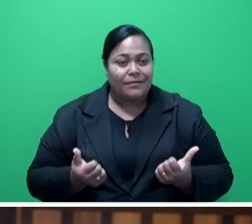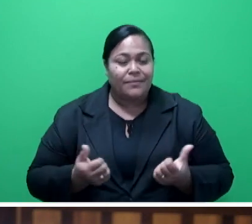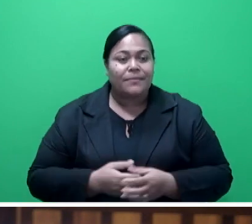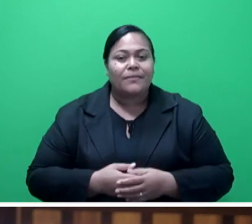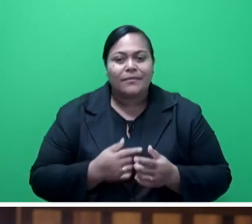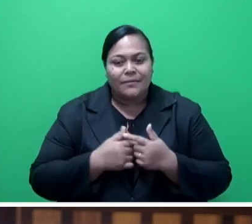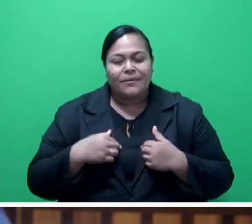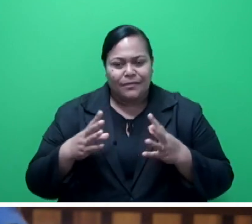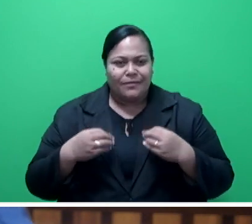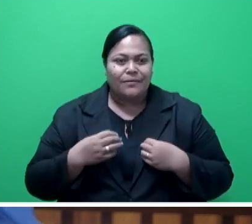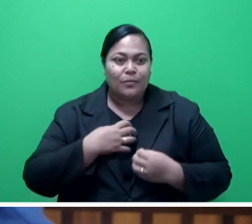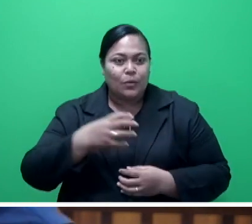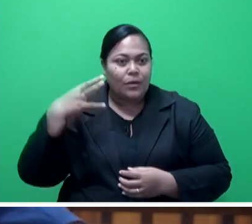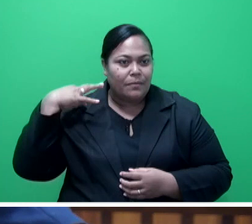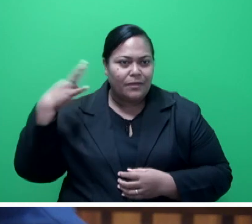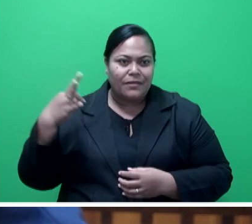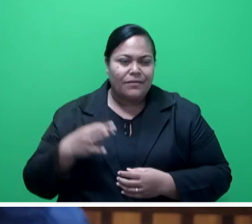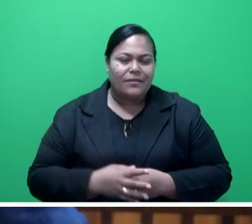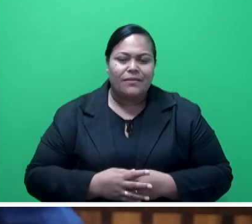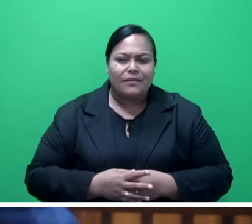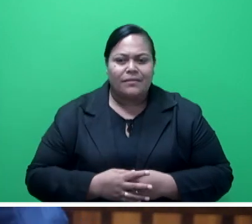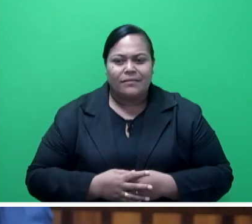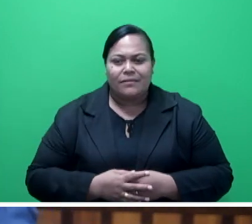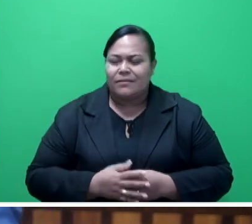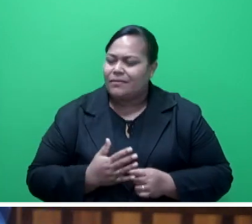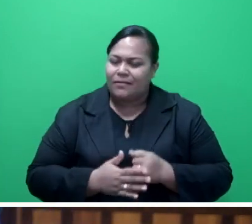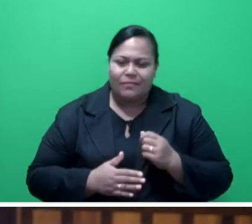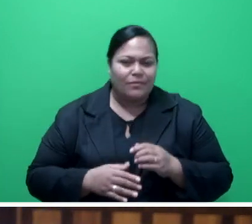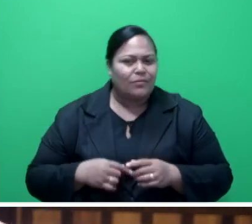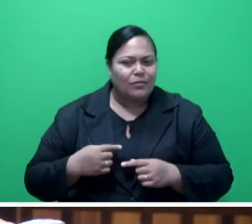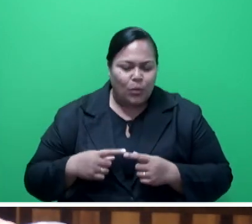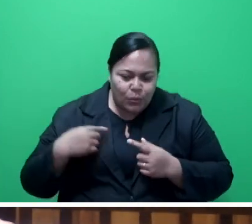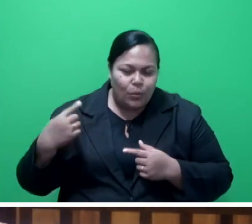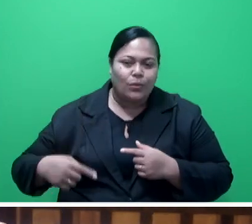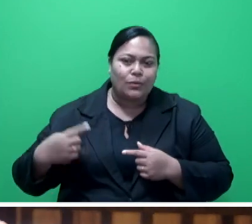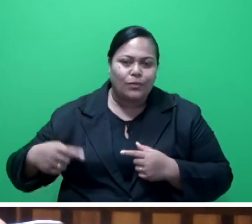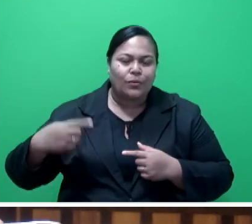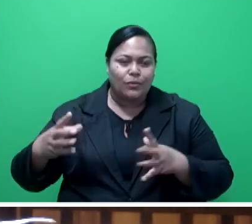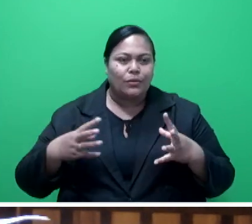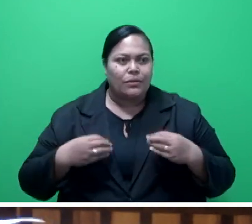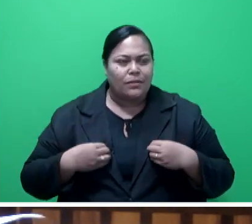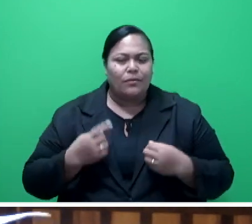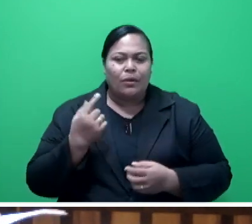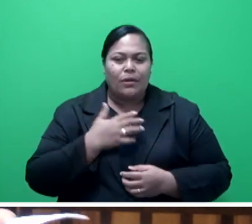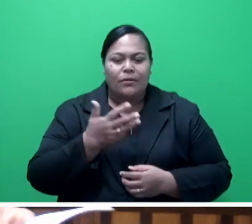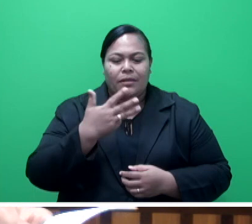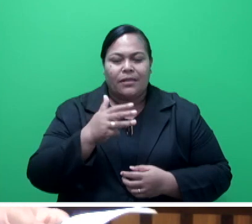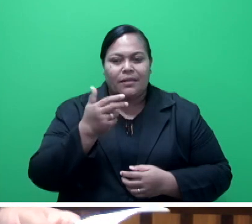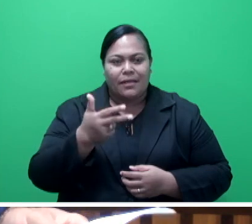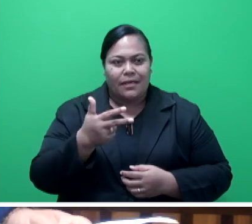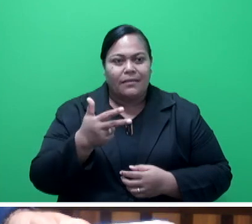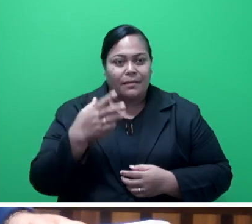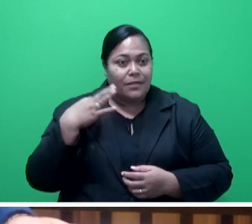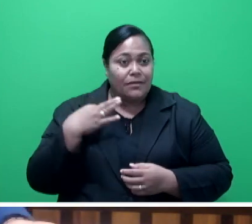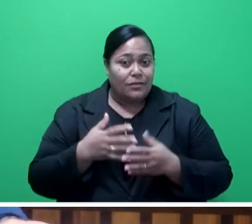some more applications. We actually have not stopped receiving applications. We have received a further 198 applications to date, which awaits payment of